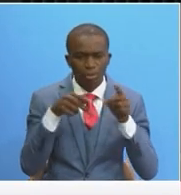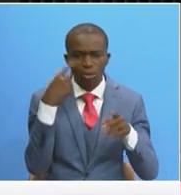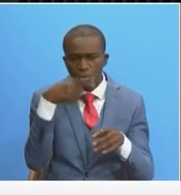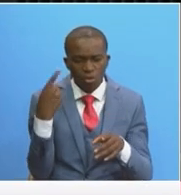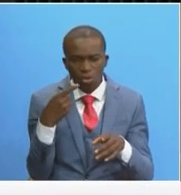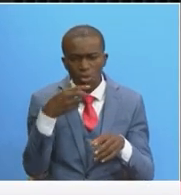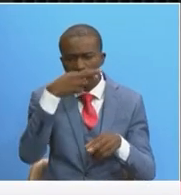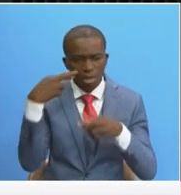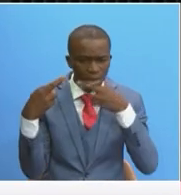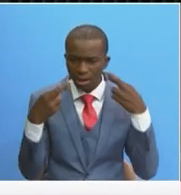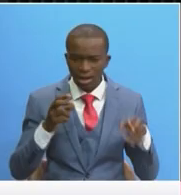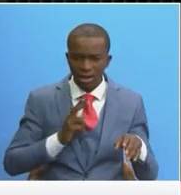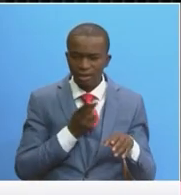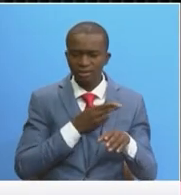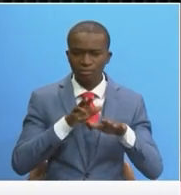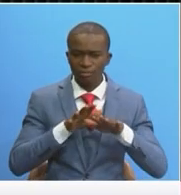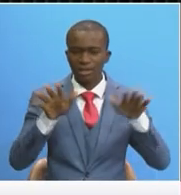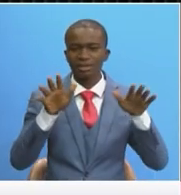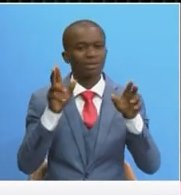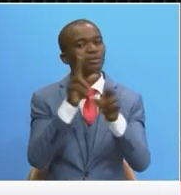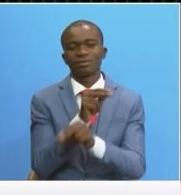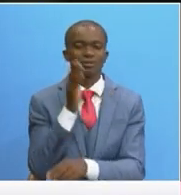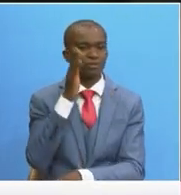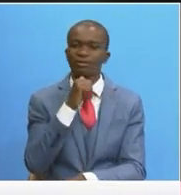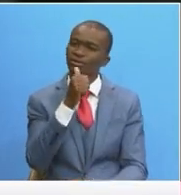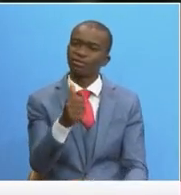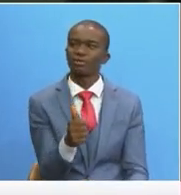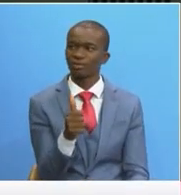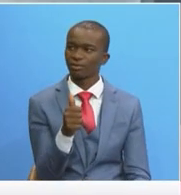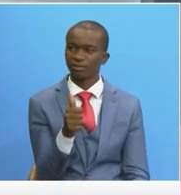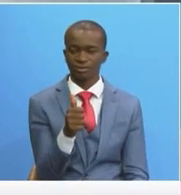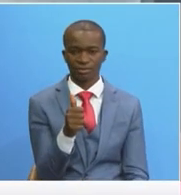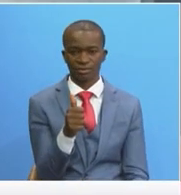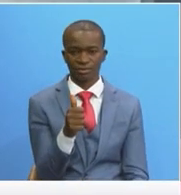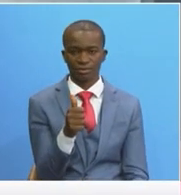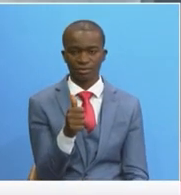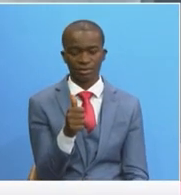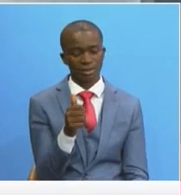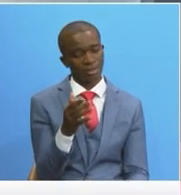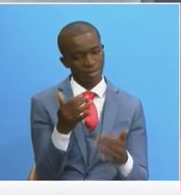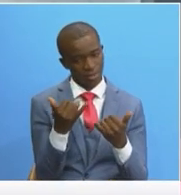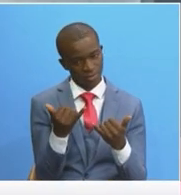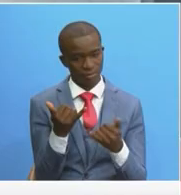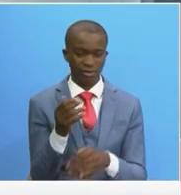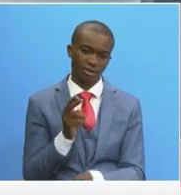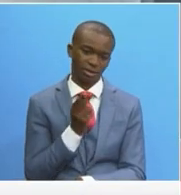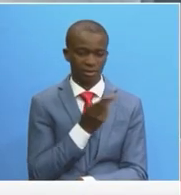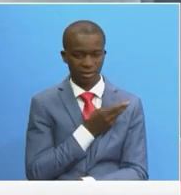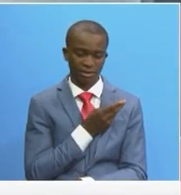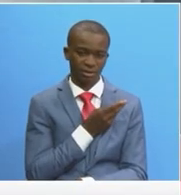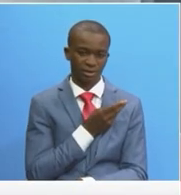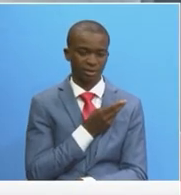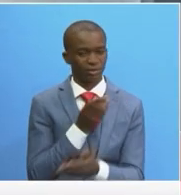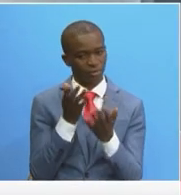service utilities are also affected. Members of the public are also affected. So, Mkwai,